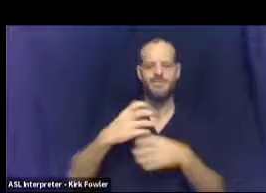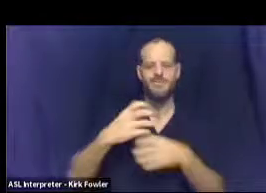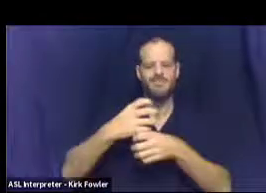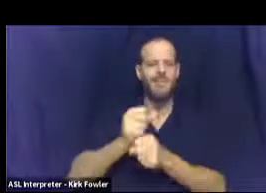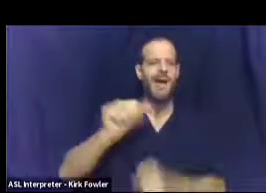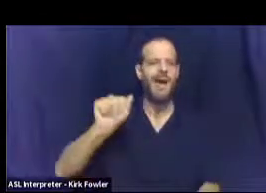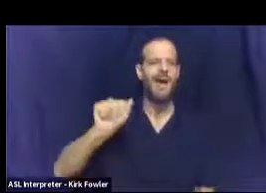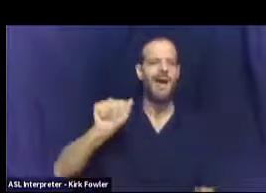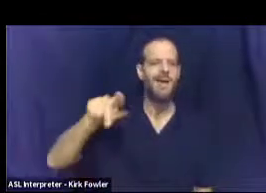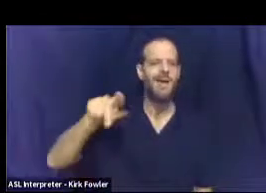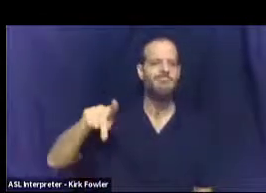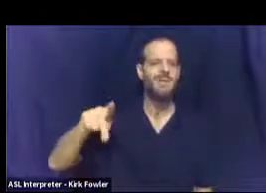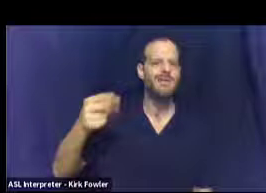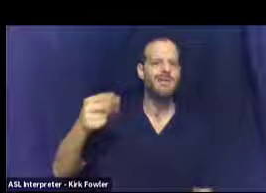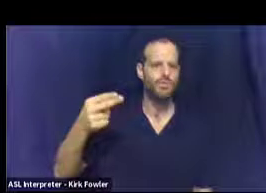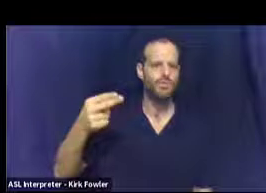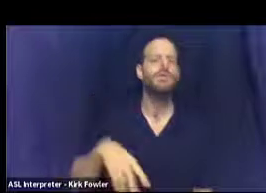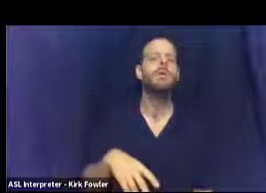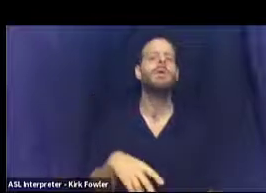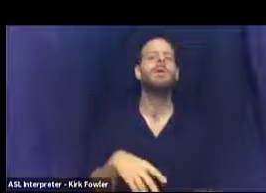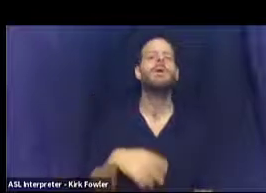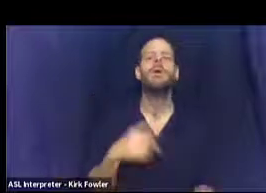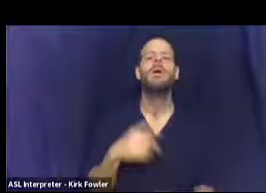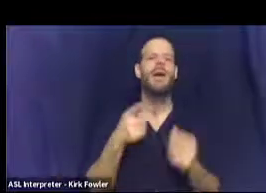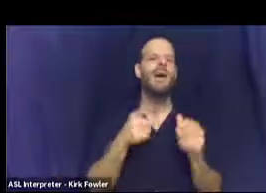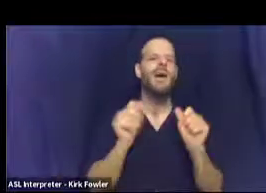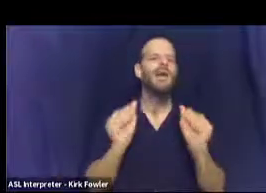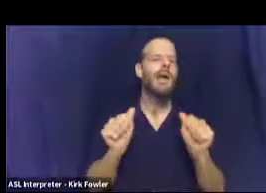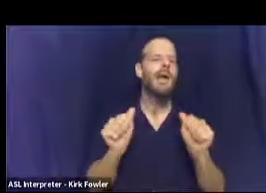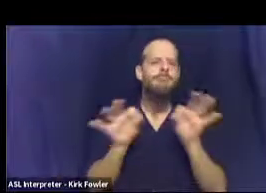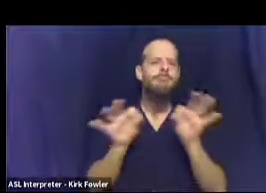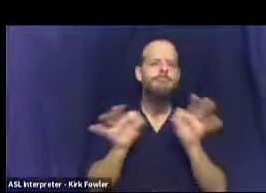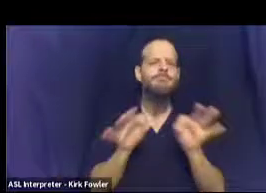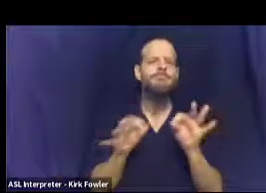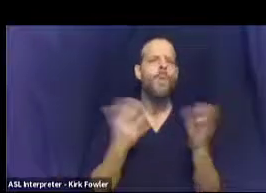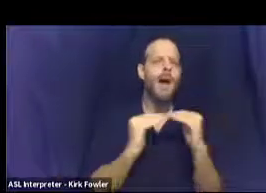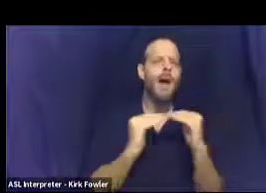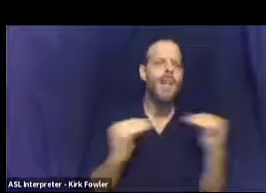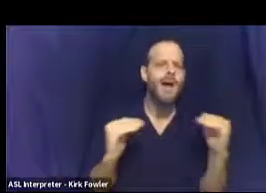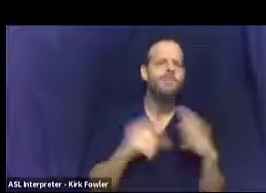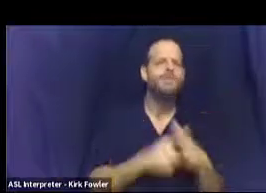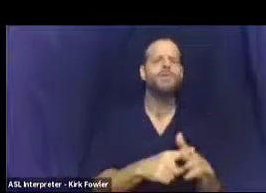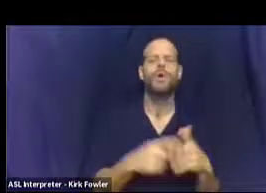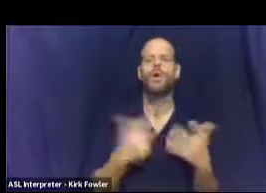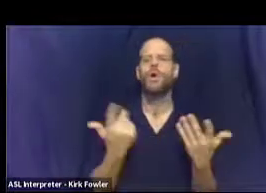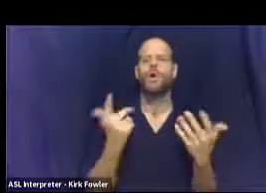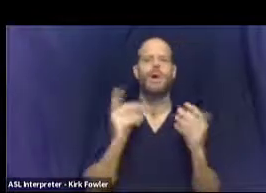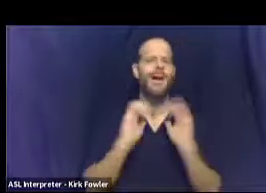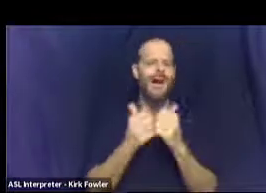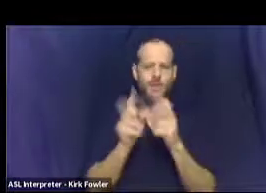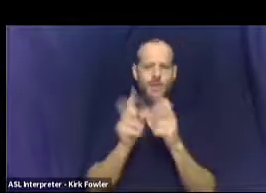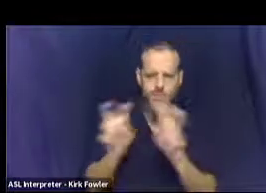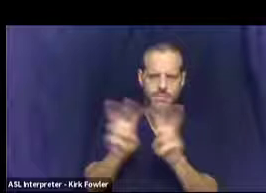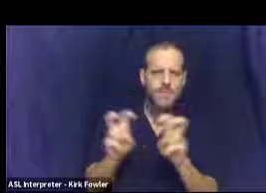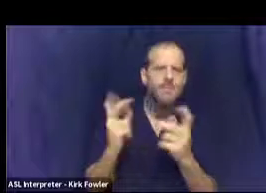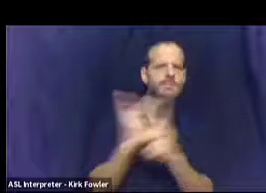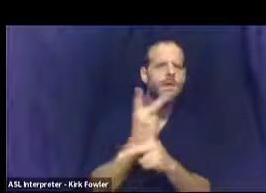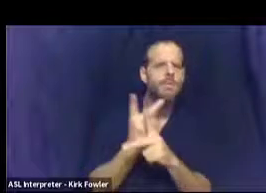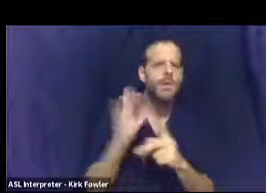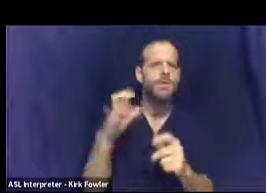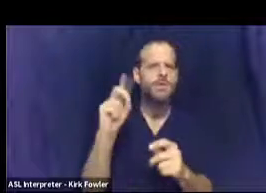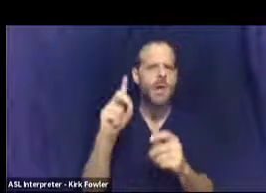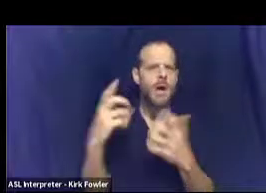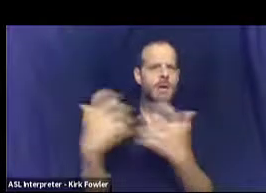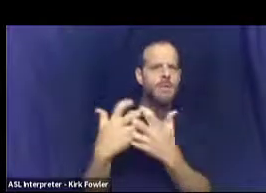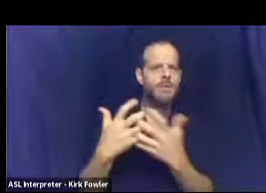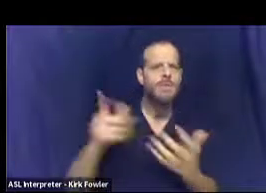to start a system, what level to start at, picking materials. So if you don't have a copy of this, I highly, highly recommend it.